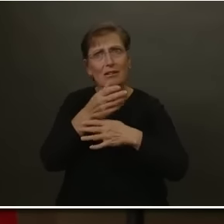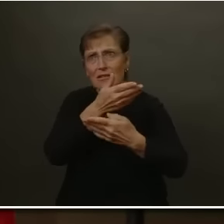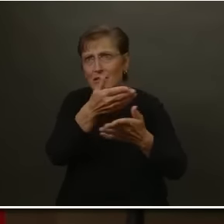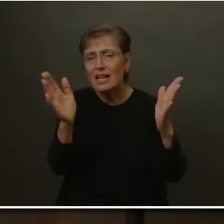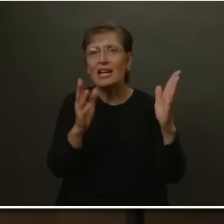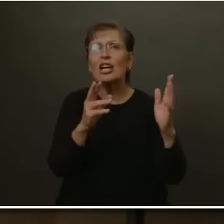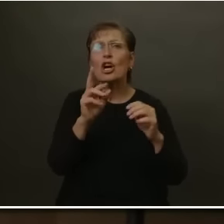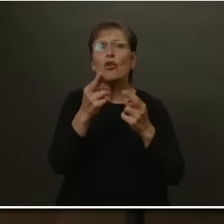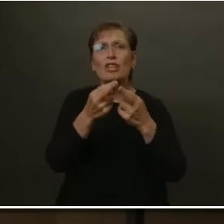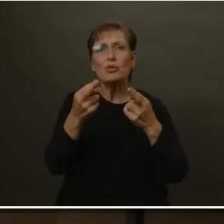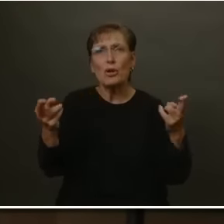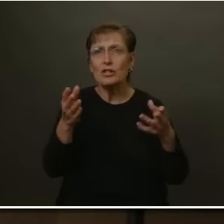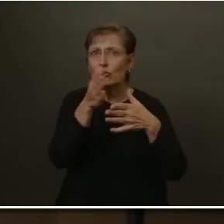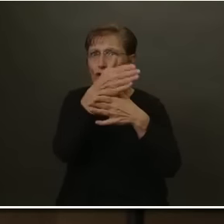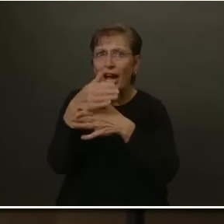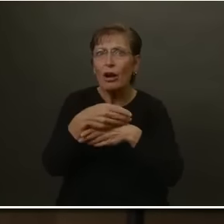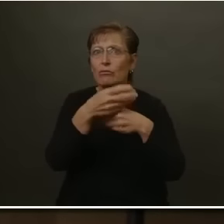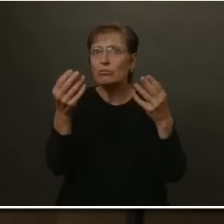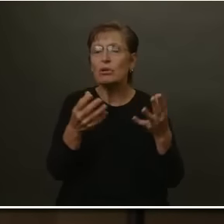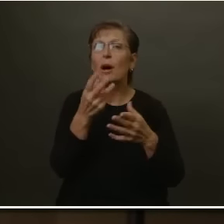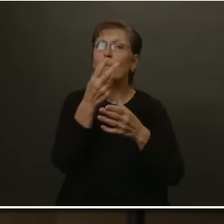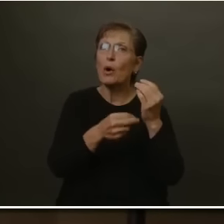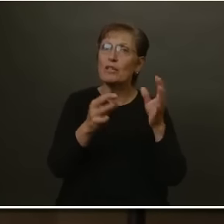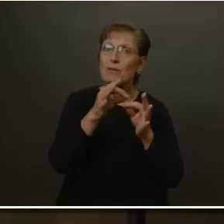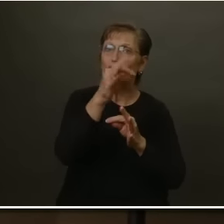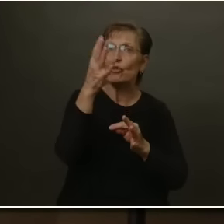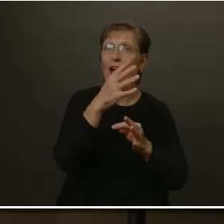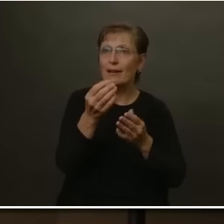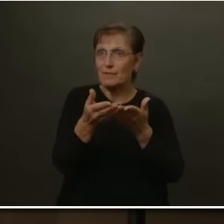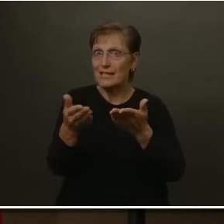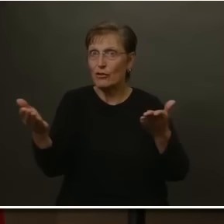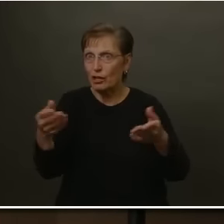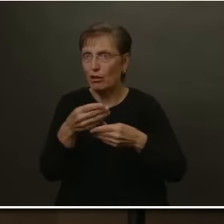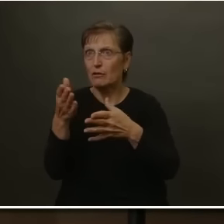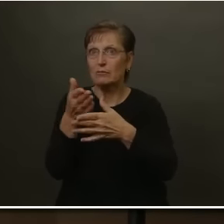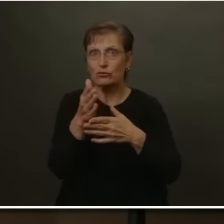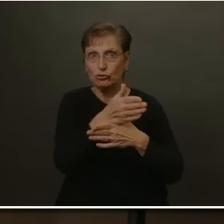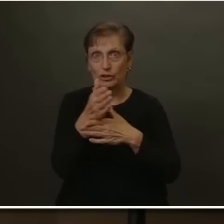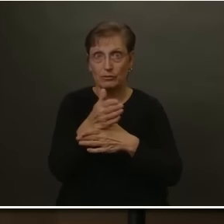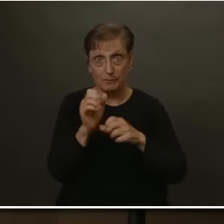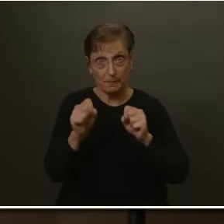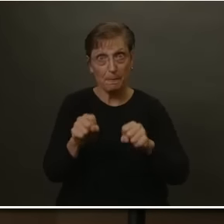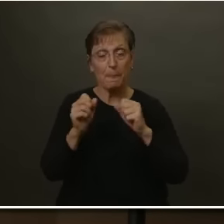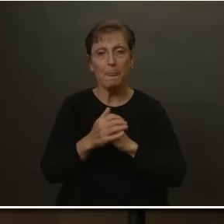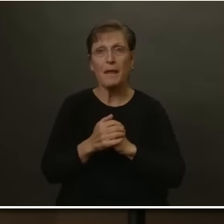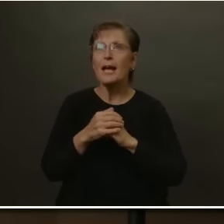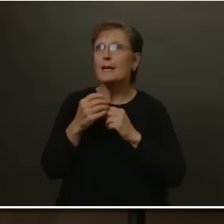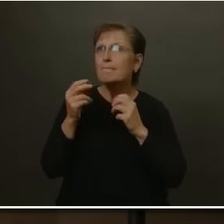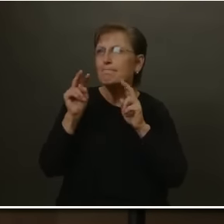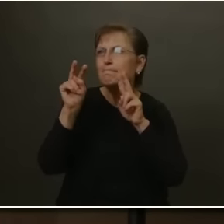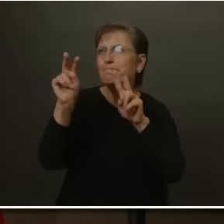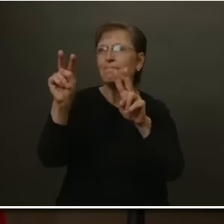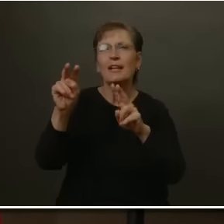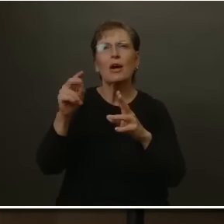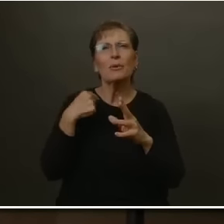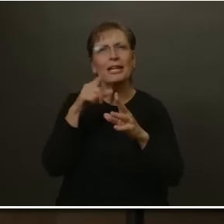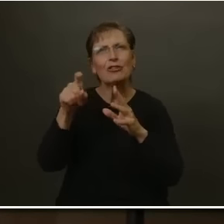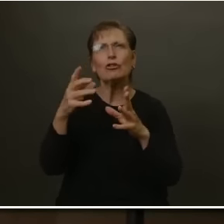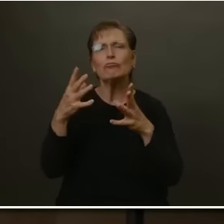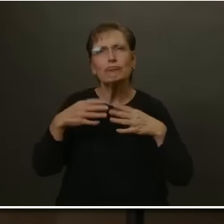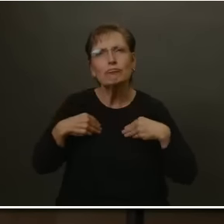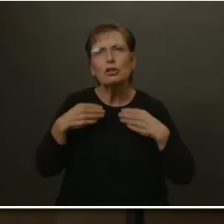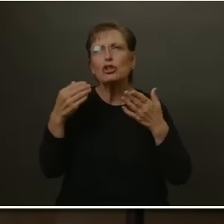resources, spiritual and material. Looking ahead, as we embrace needed reforms and